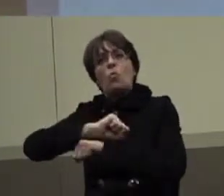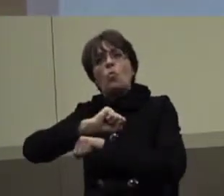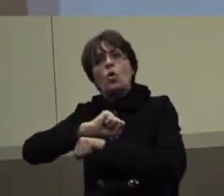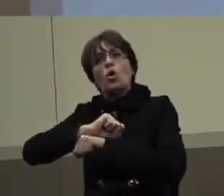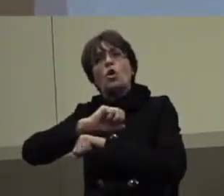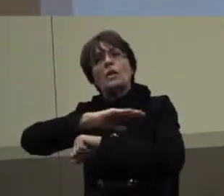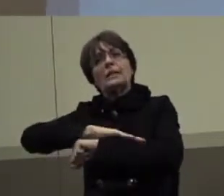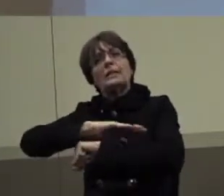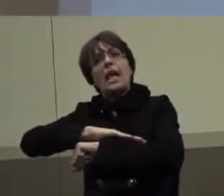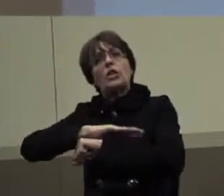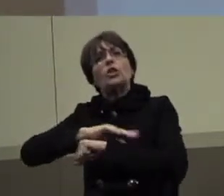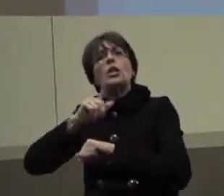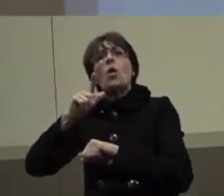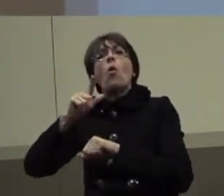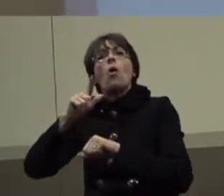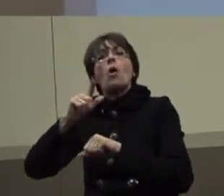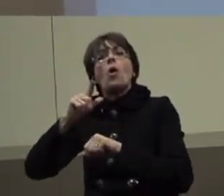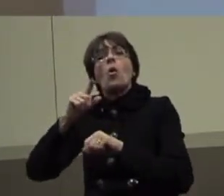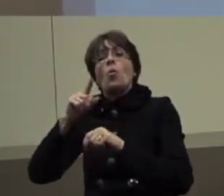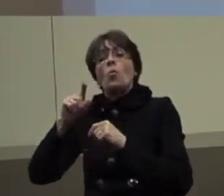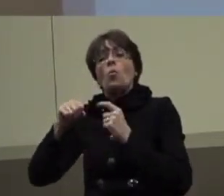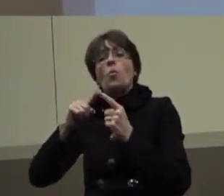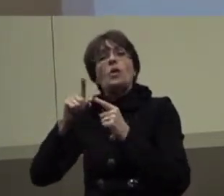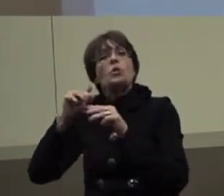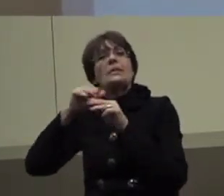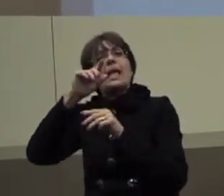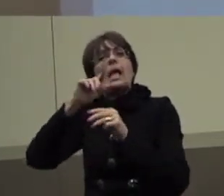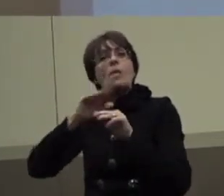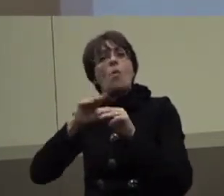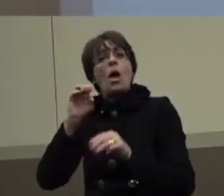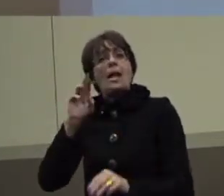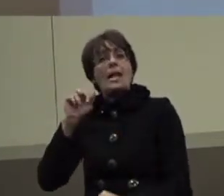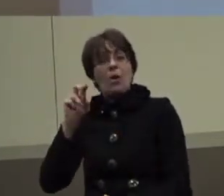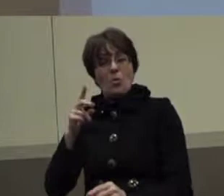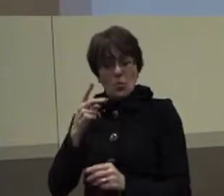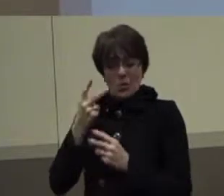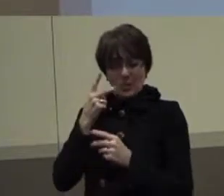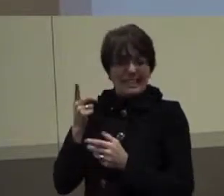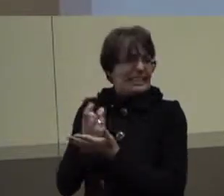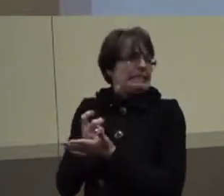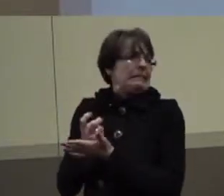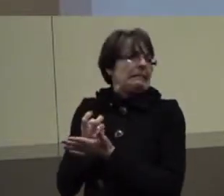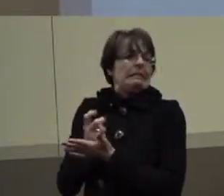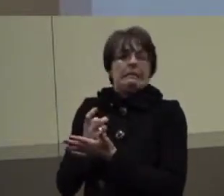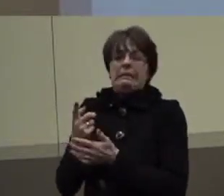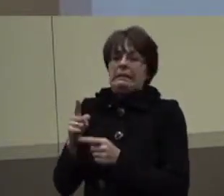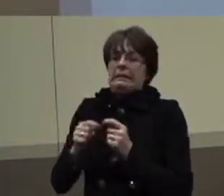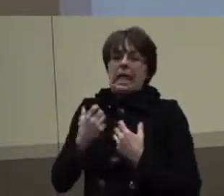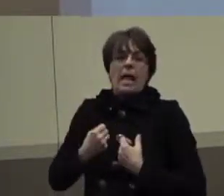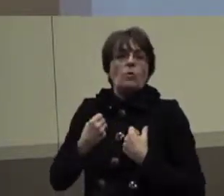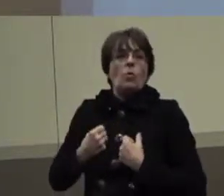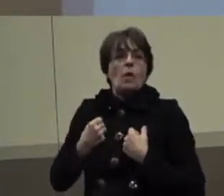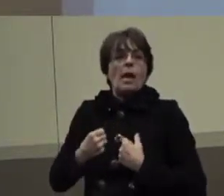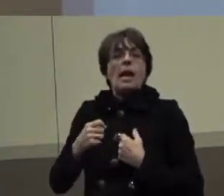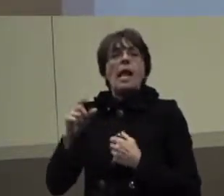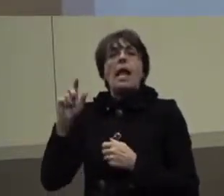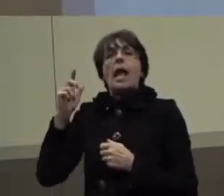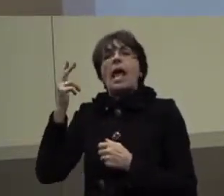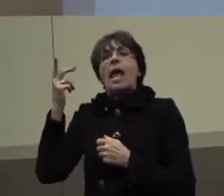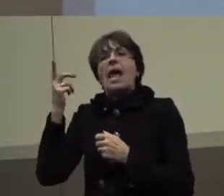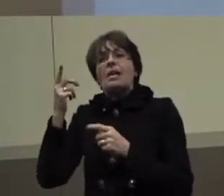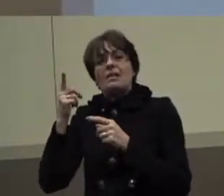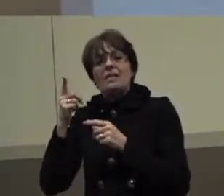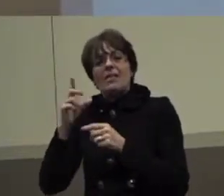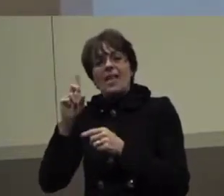workstation, sending them on an errand. When you see that Otter's about to lose it and that 13th Mentos is on the top of the Diet Coke and